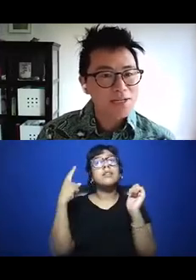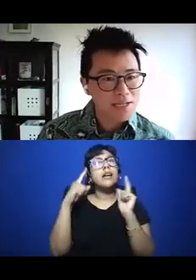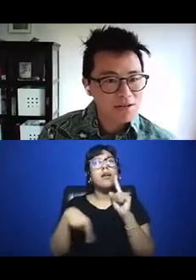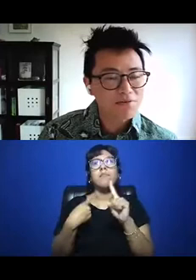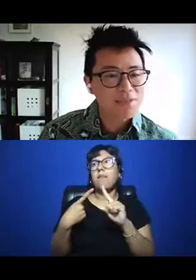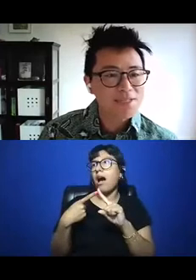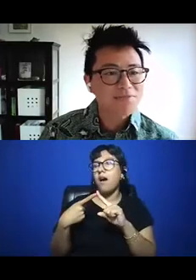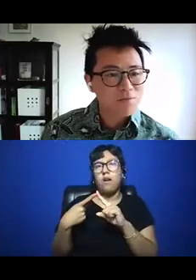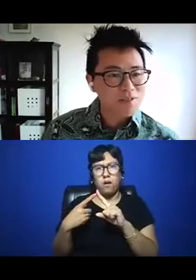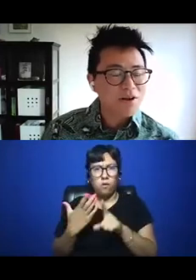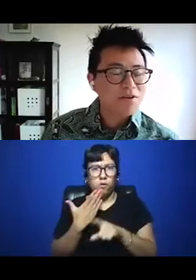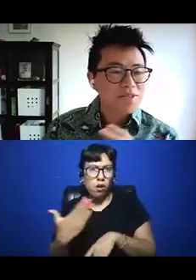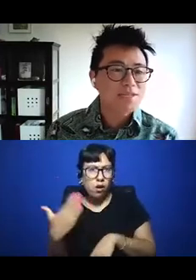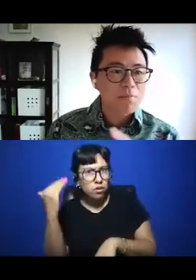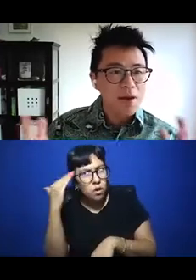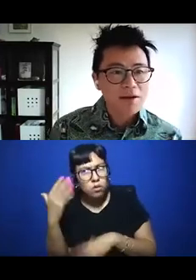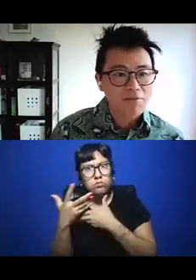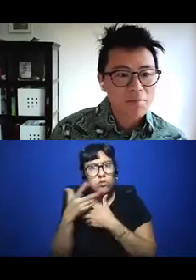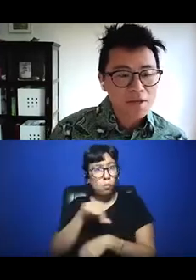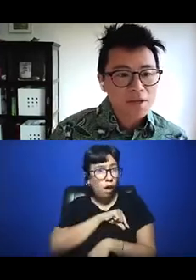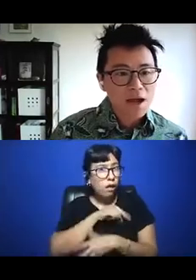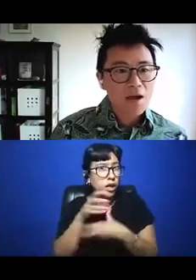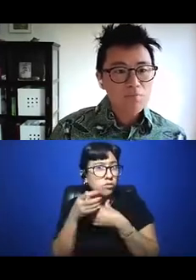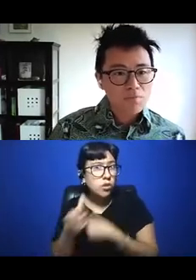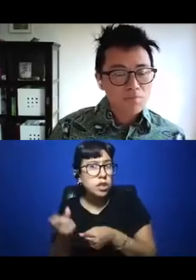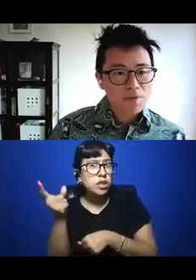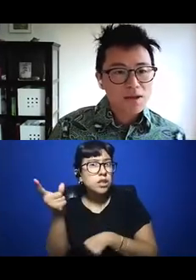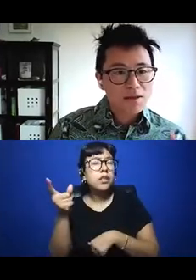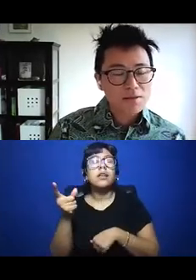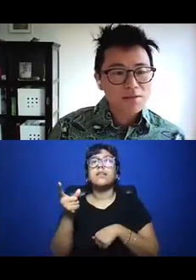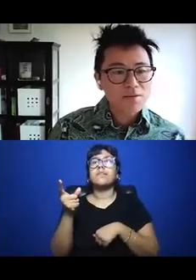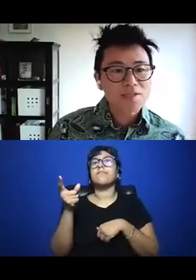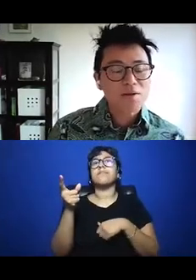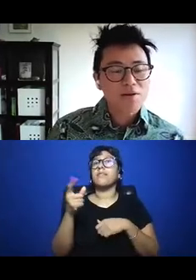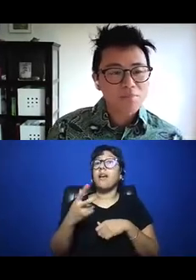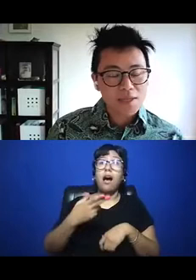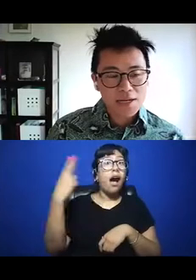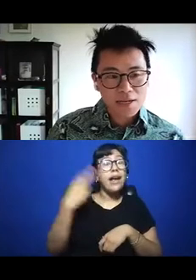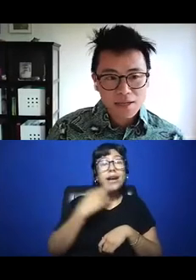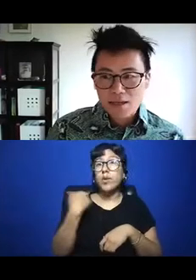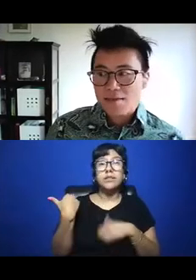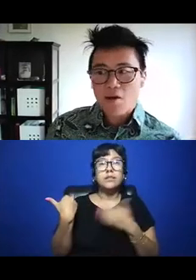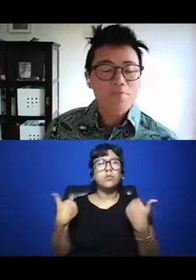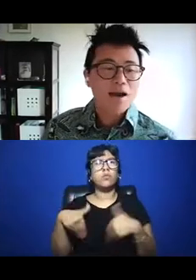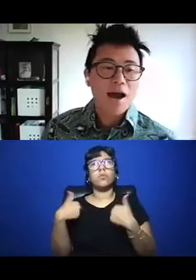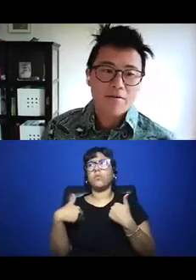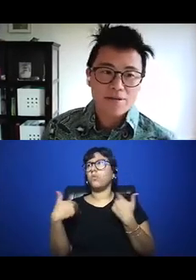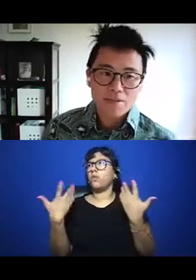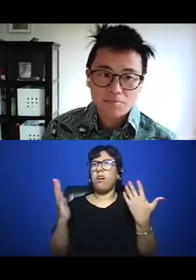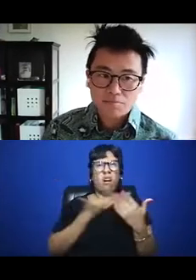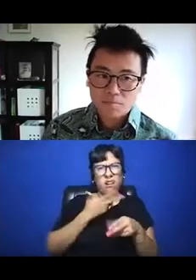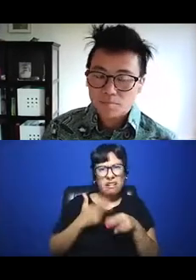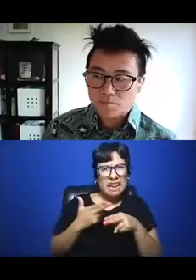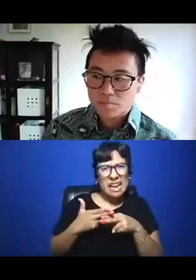the organization, for instance, if it was hard for us to come back from the risk to our credibility, then that would be a high